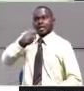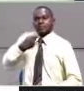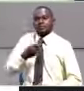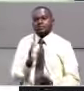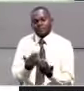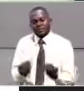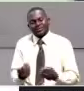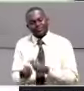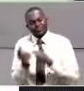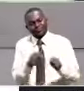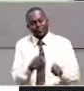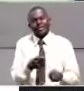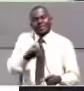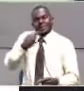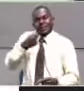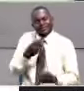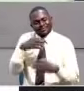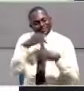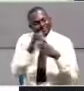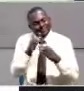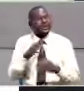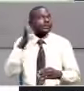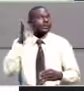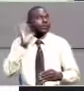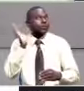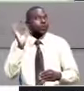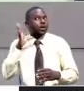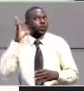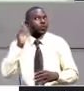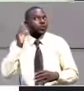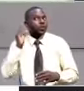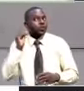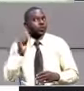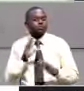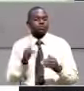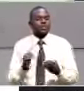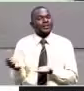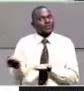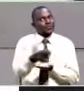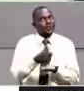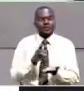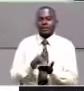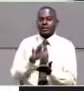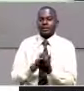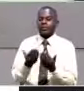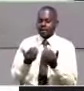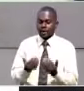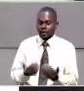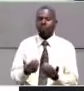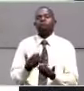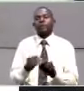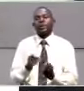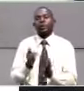come in for immunization, they are all screened for hearing loss. And we are in the process of compiling the data so that we have